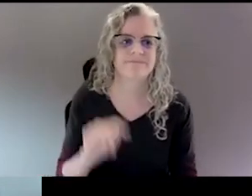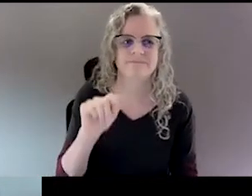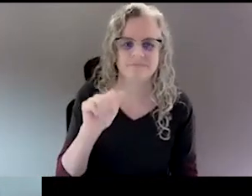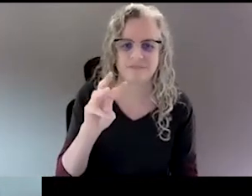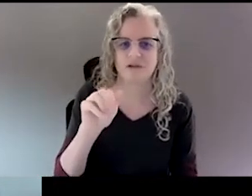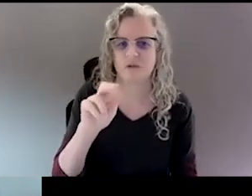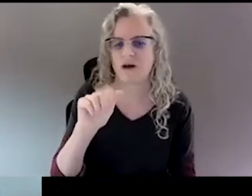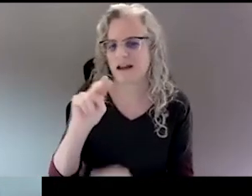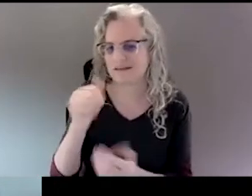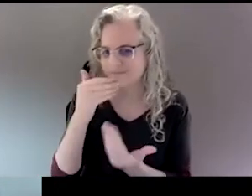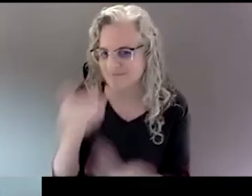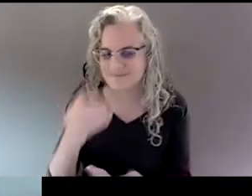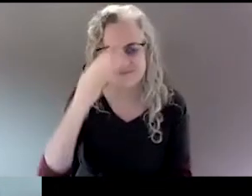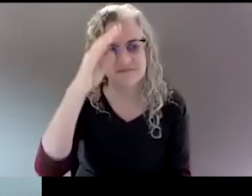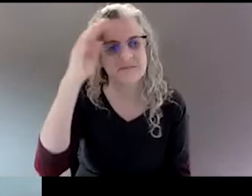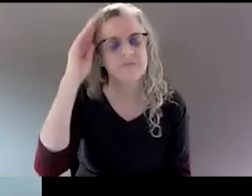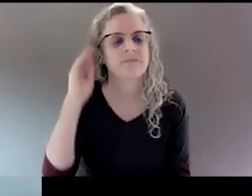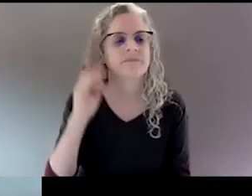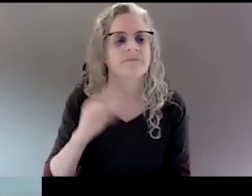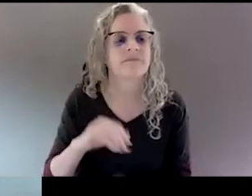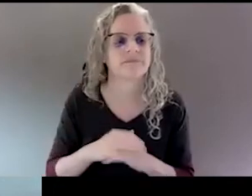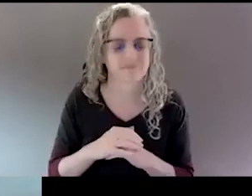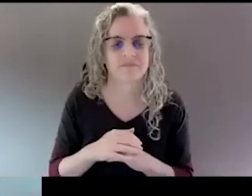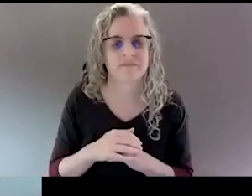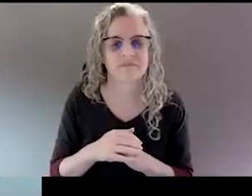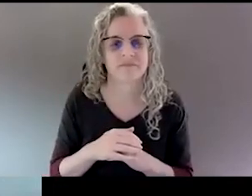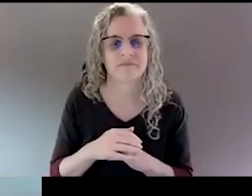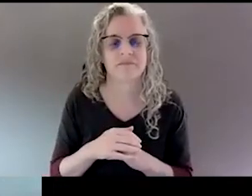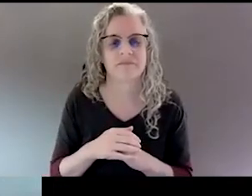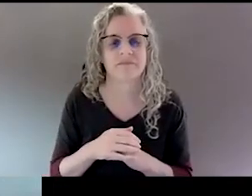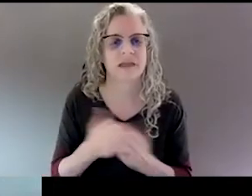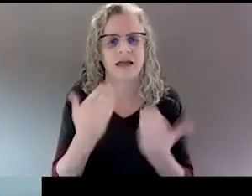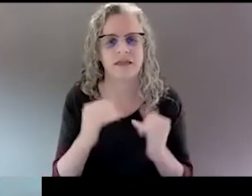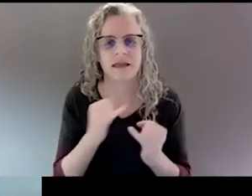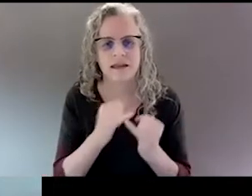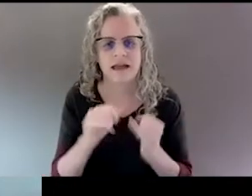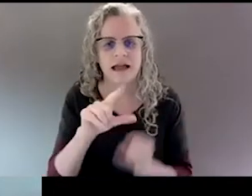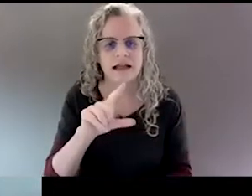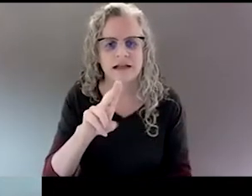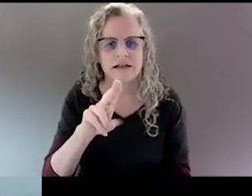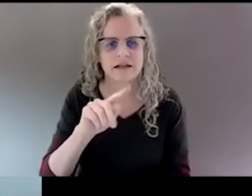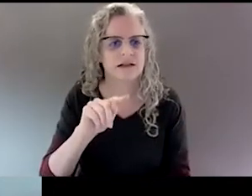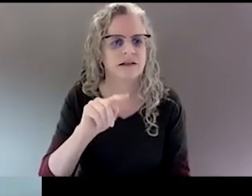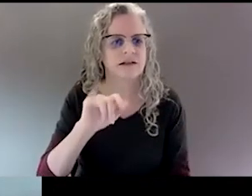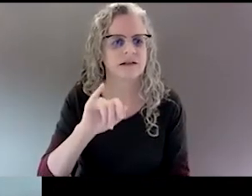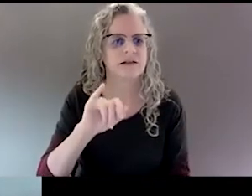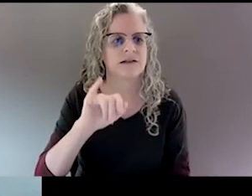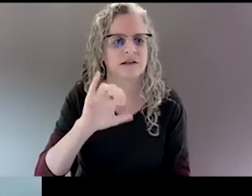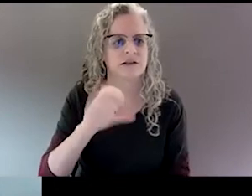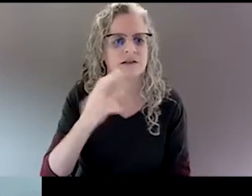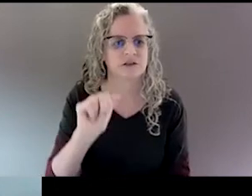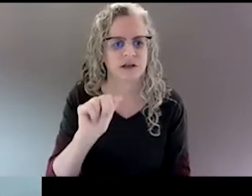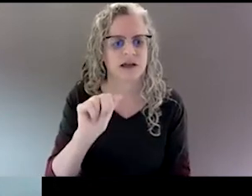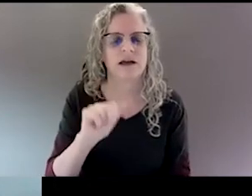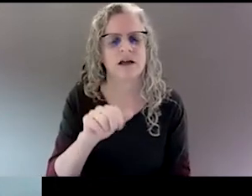And last but not least, my follow-up questions for Letitia. You mentioned systemic racism in the